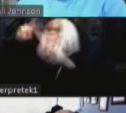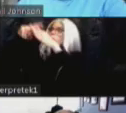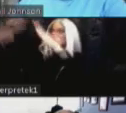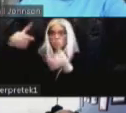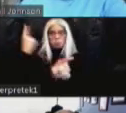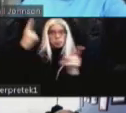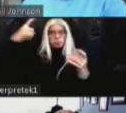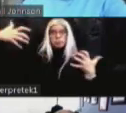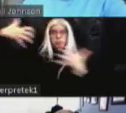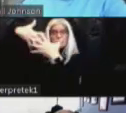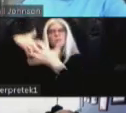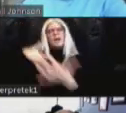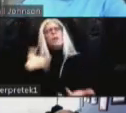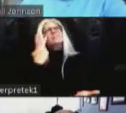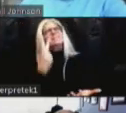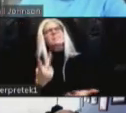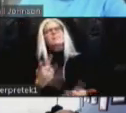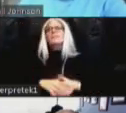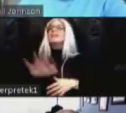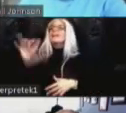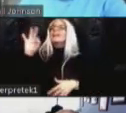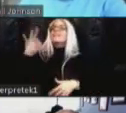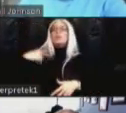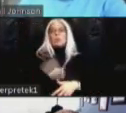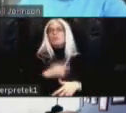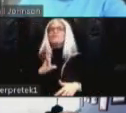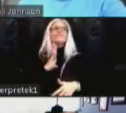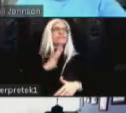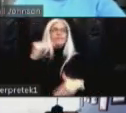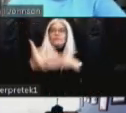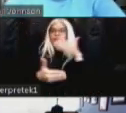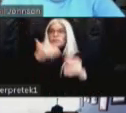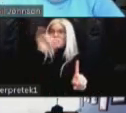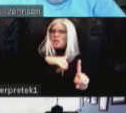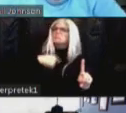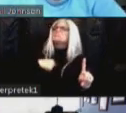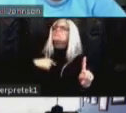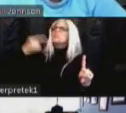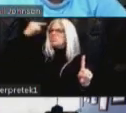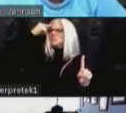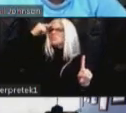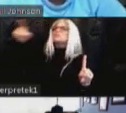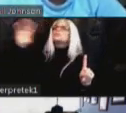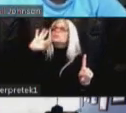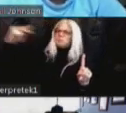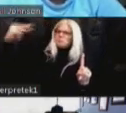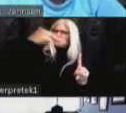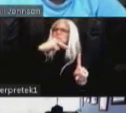if we go down this path, I think we're going to be devoting a tremendous amount of our resources